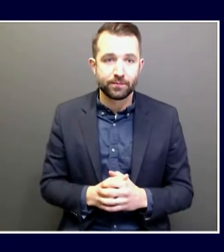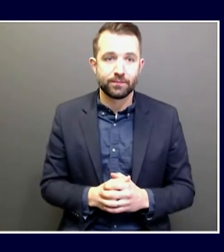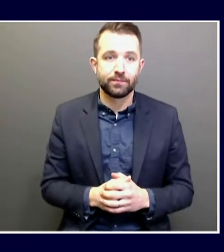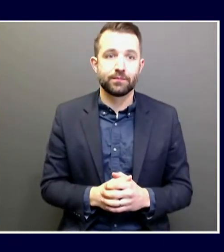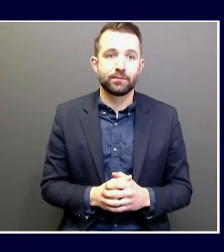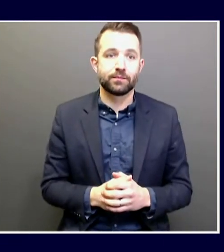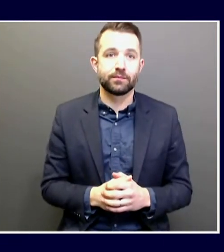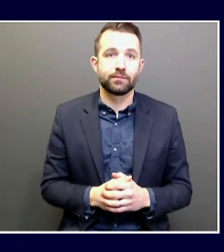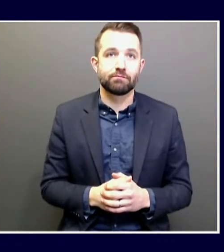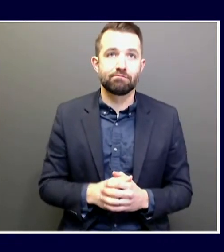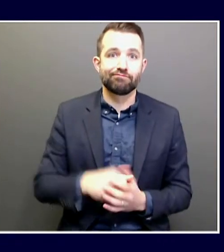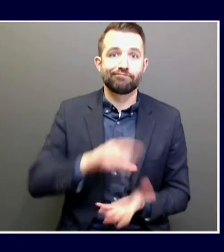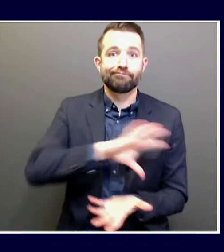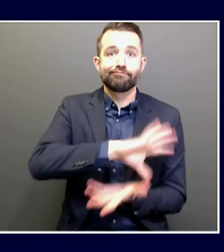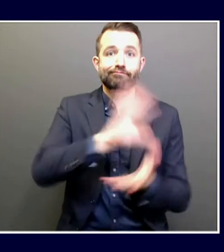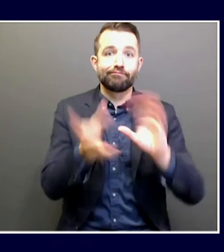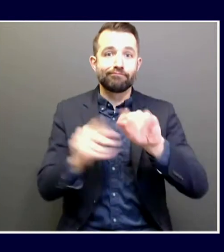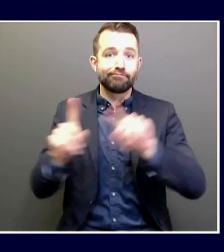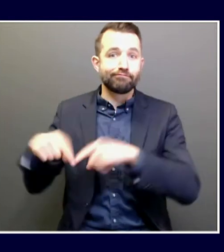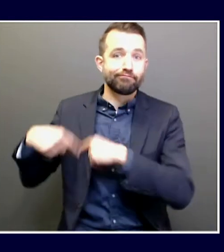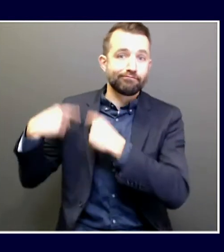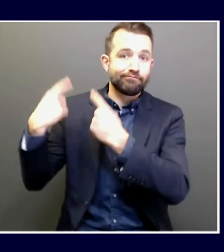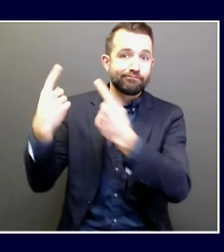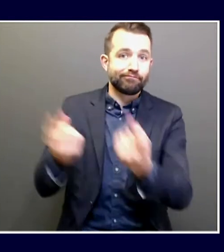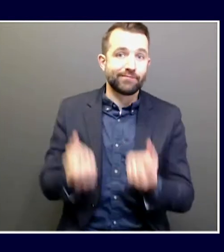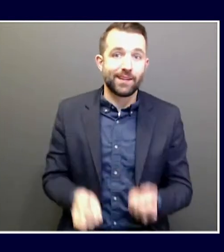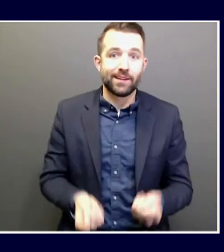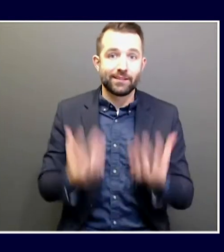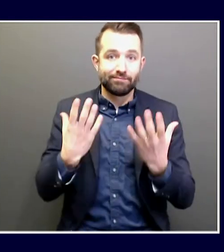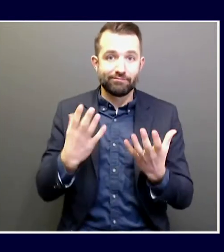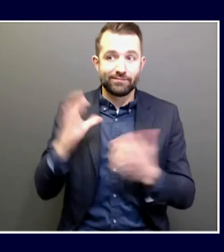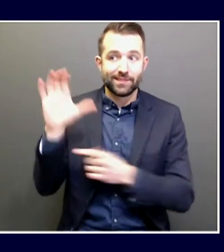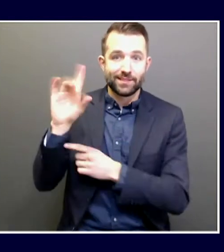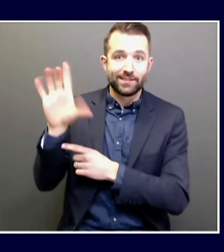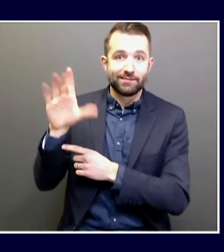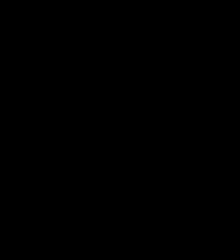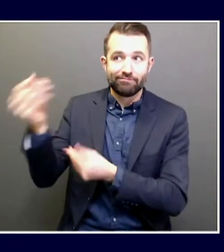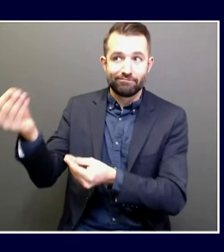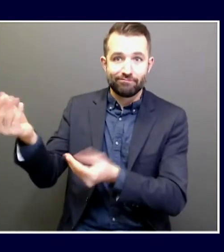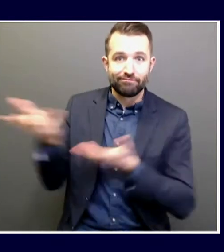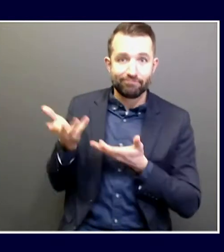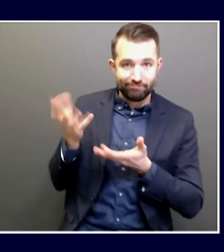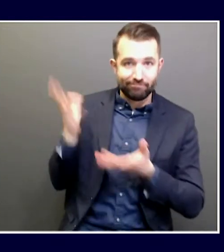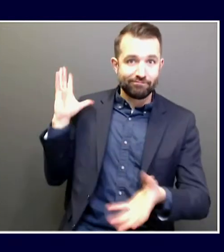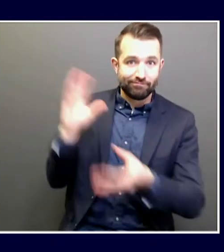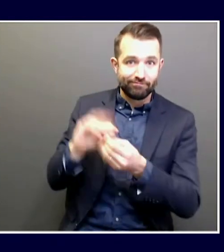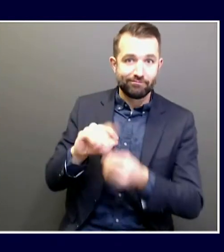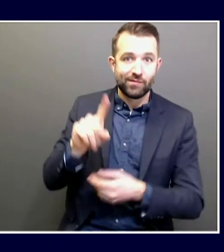Overall, across the state, Maine CDC has recorded